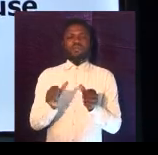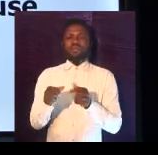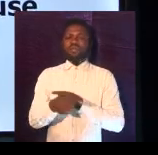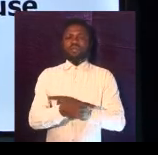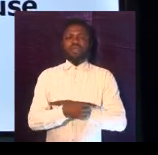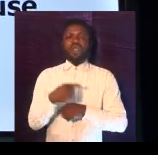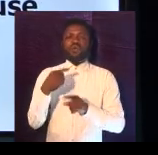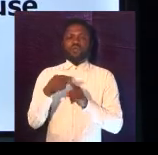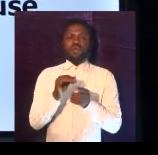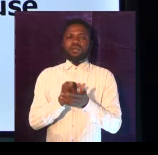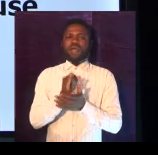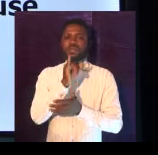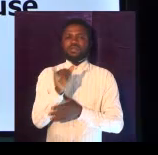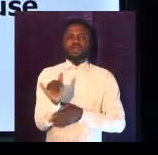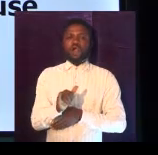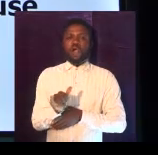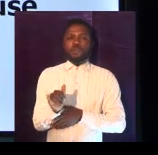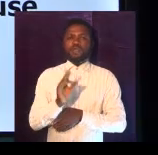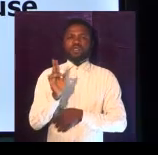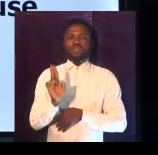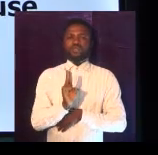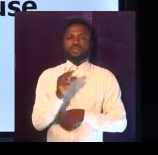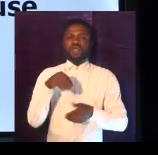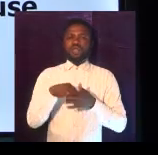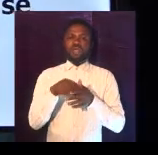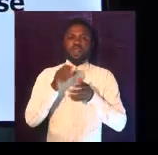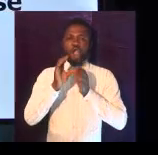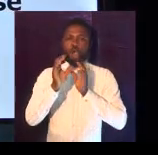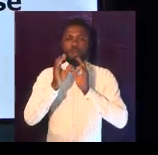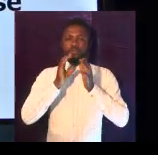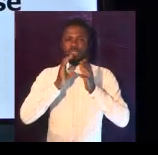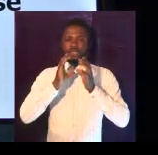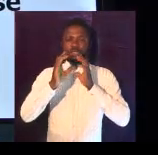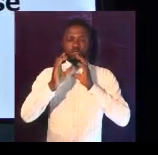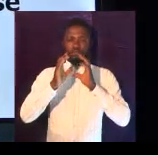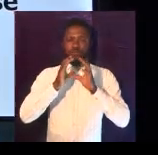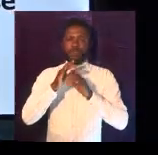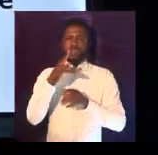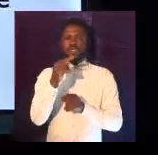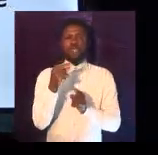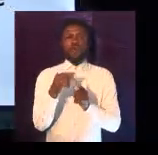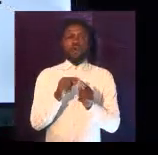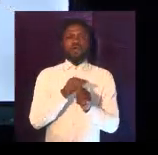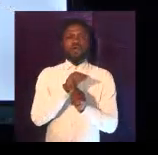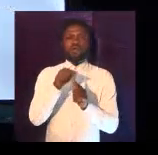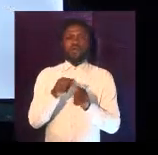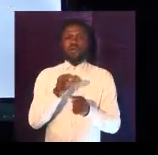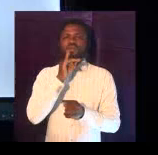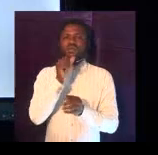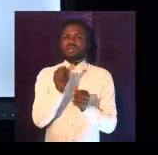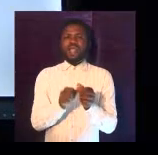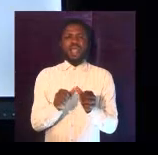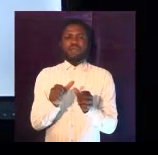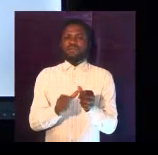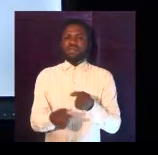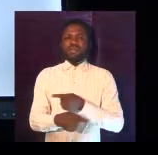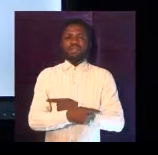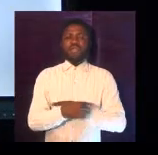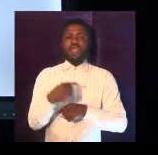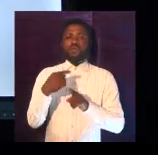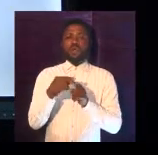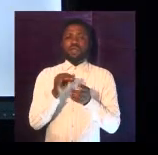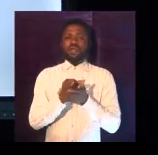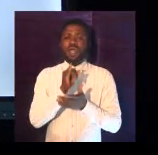is an everyday word that is commonly used in conversation. The word when is